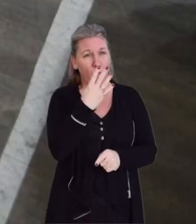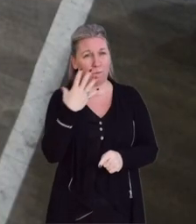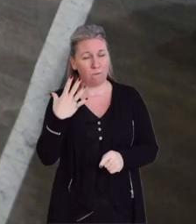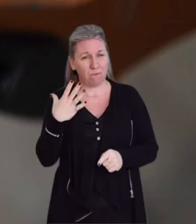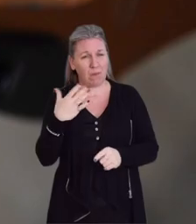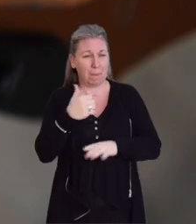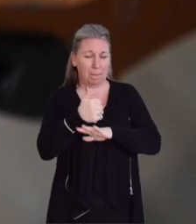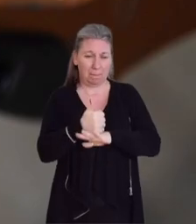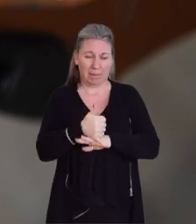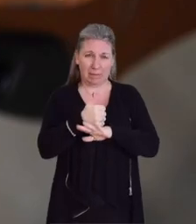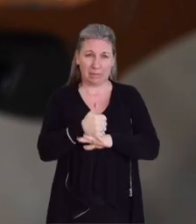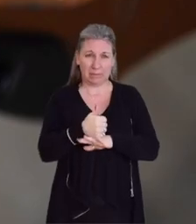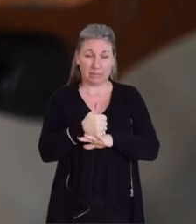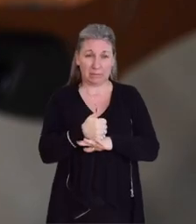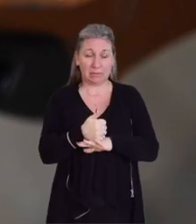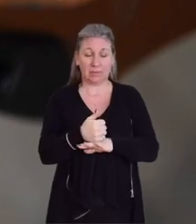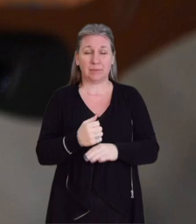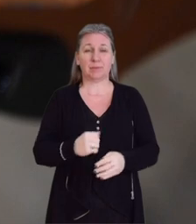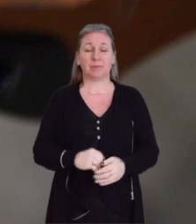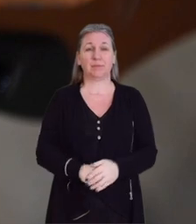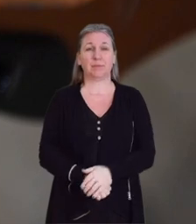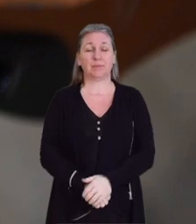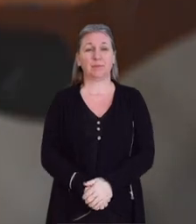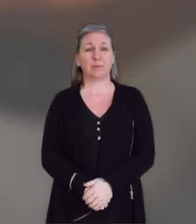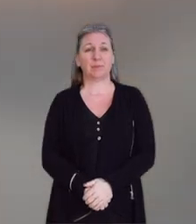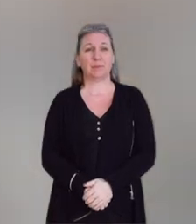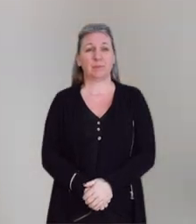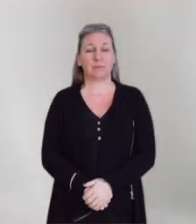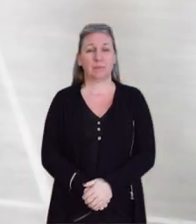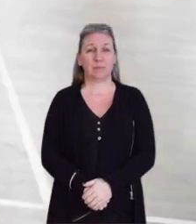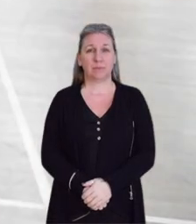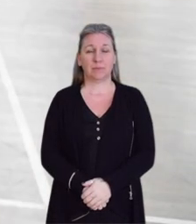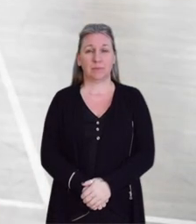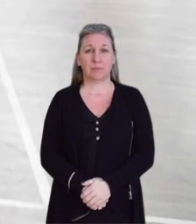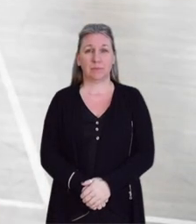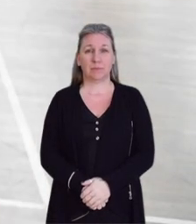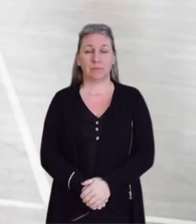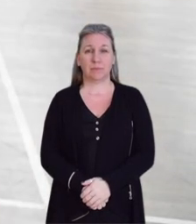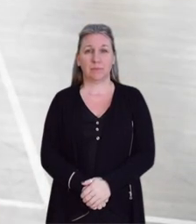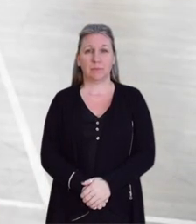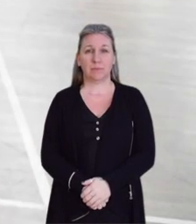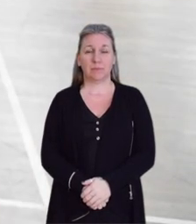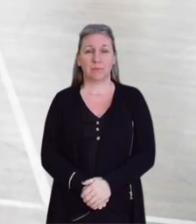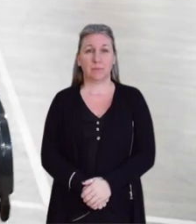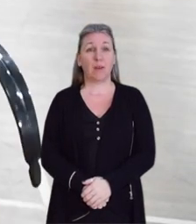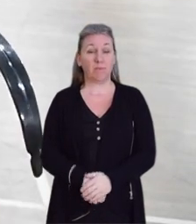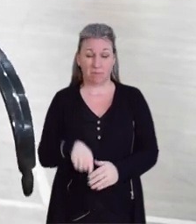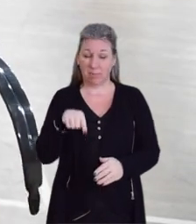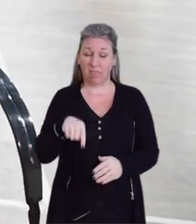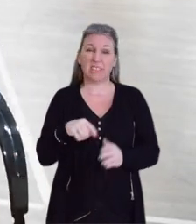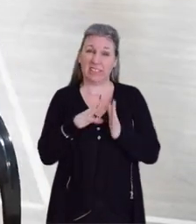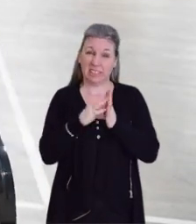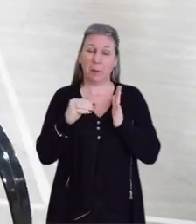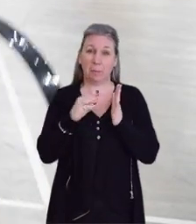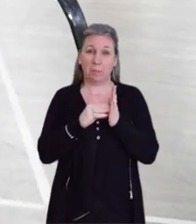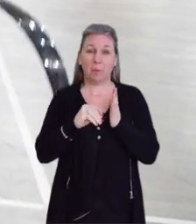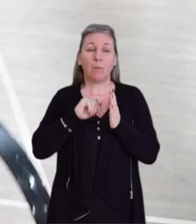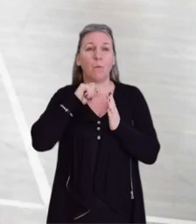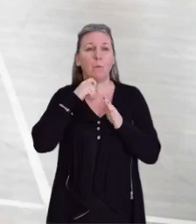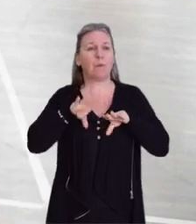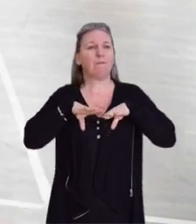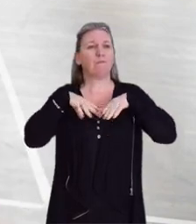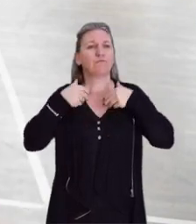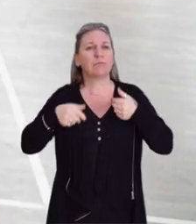parts. However, additions can be added to assist with shock absorption and stability. For this example, we will be